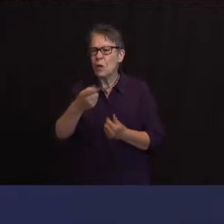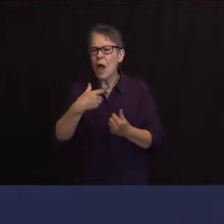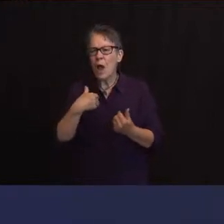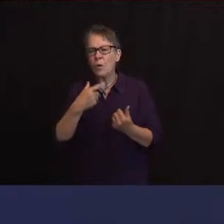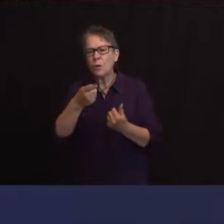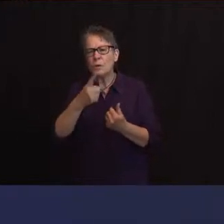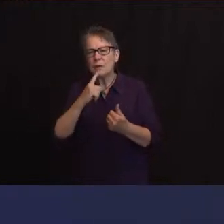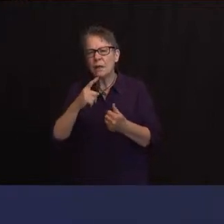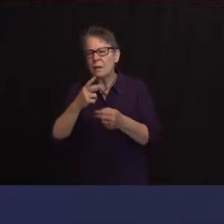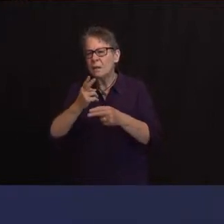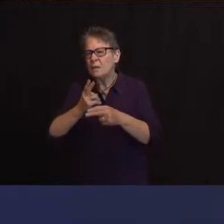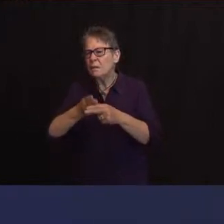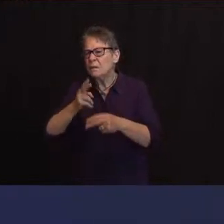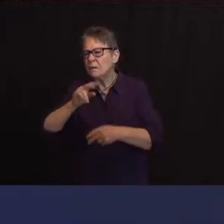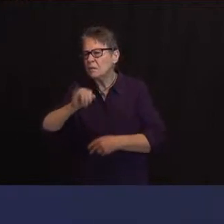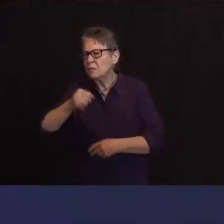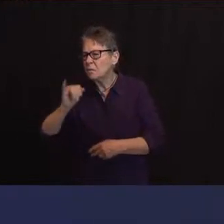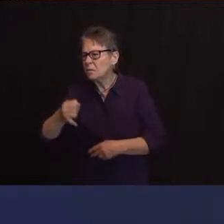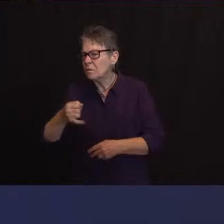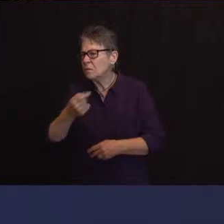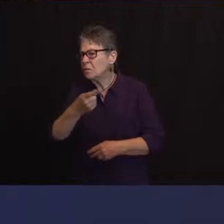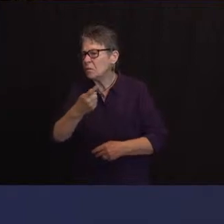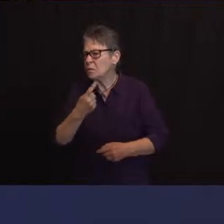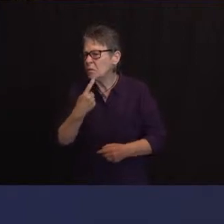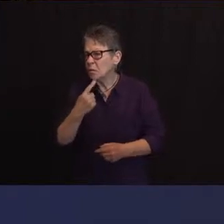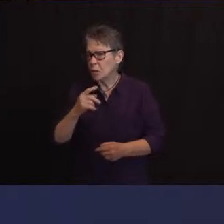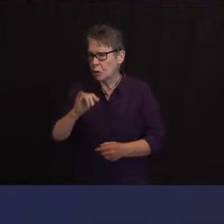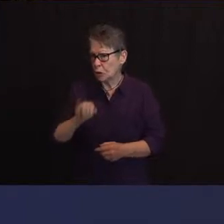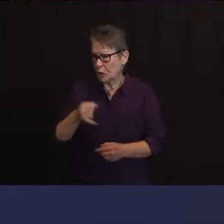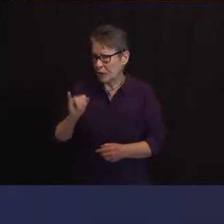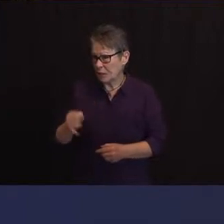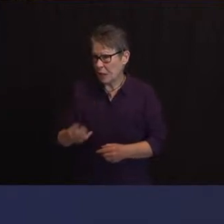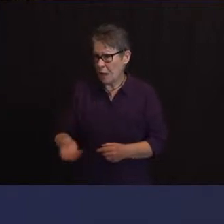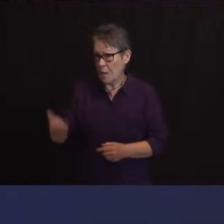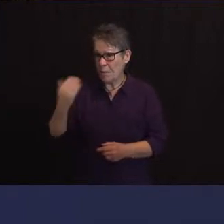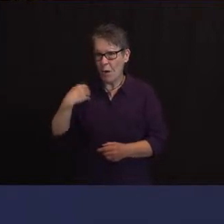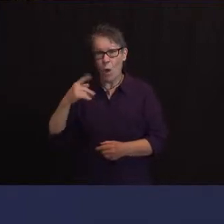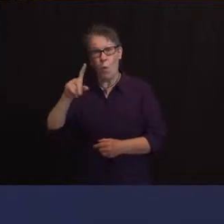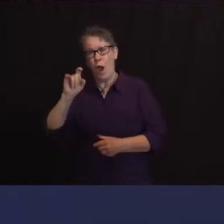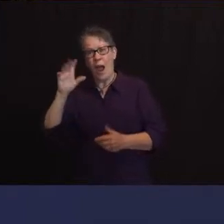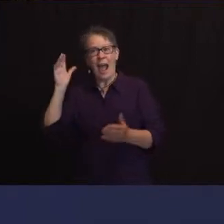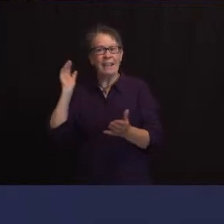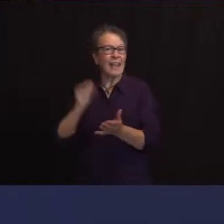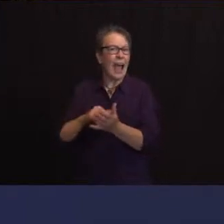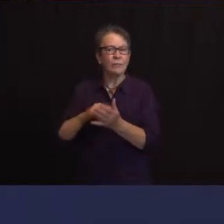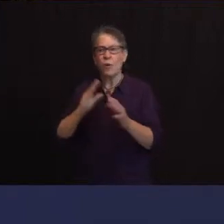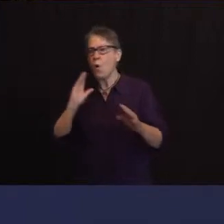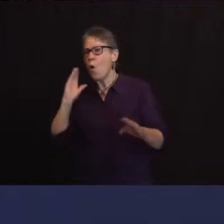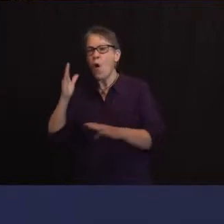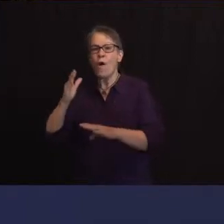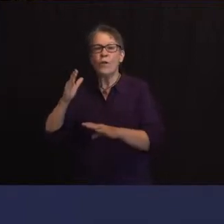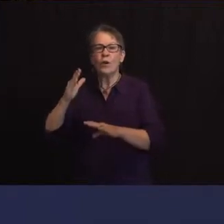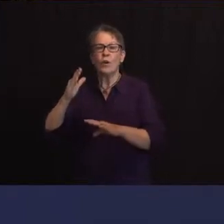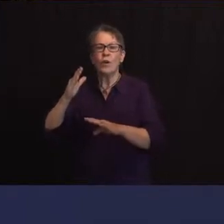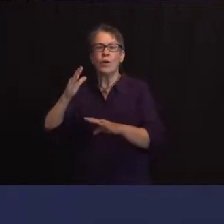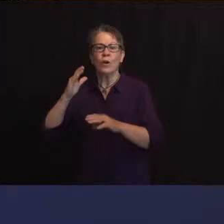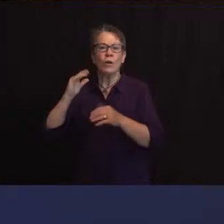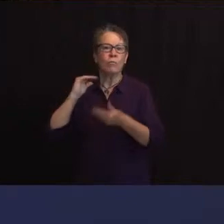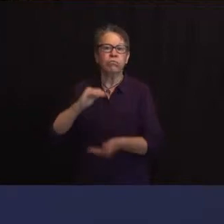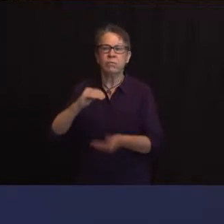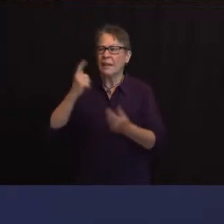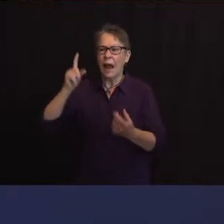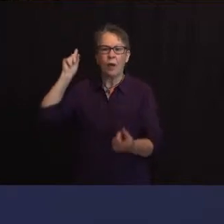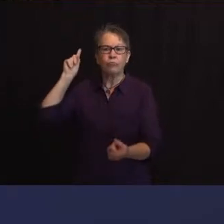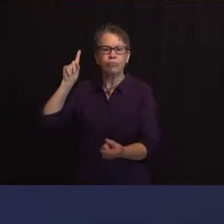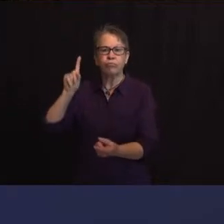How much of a setback is that dwindling supply for the state's vaccination efforts? And why do you feel assured that